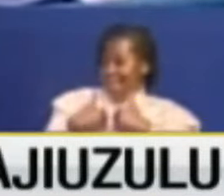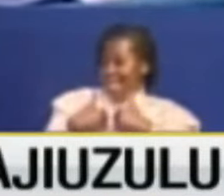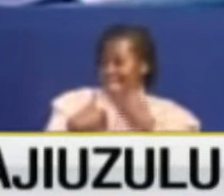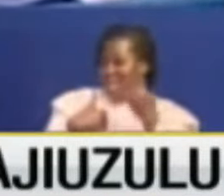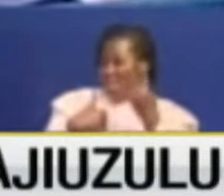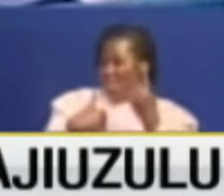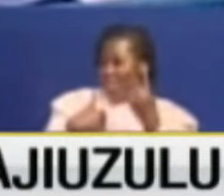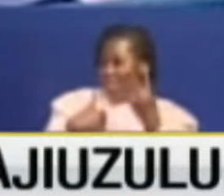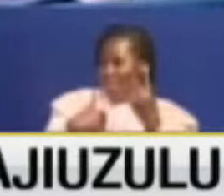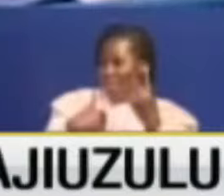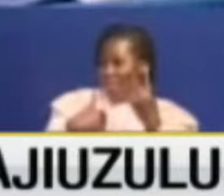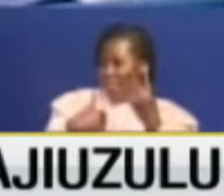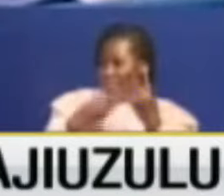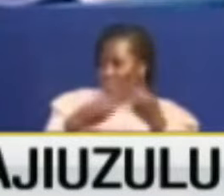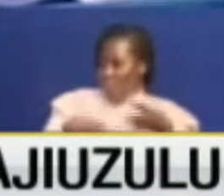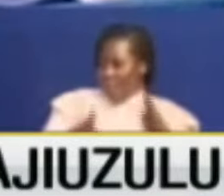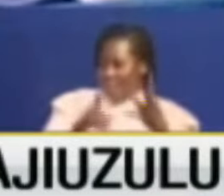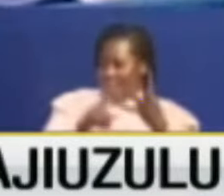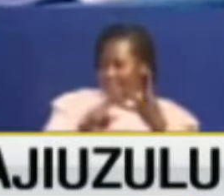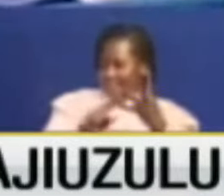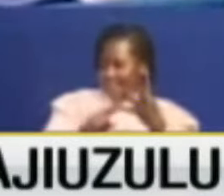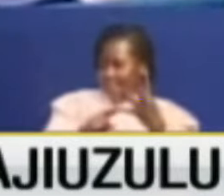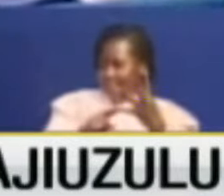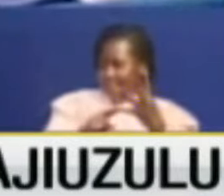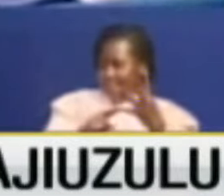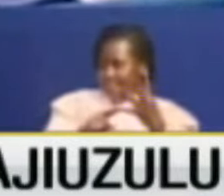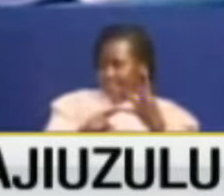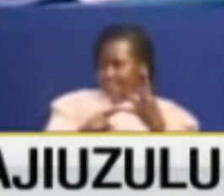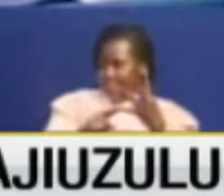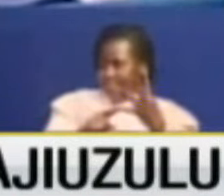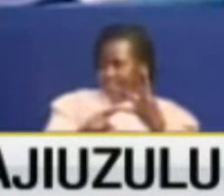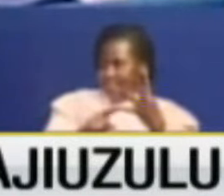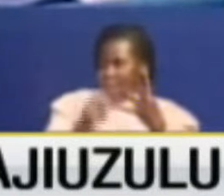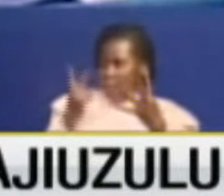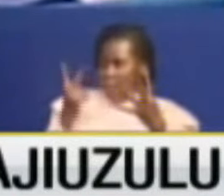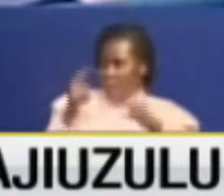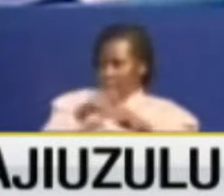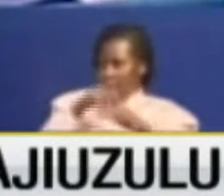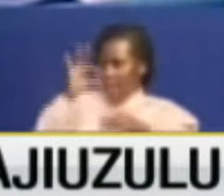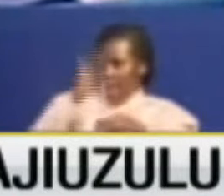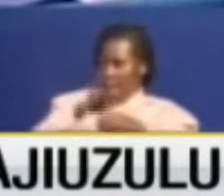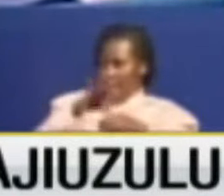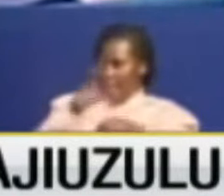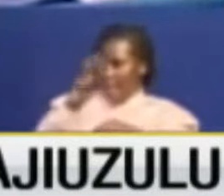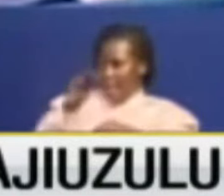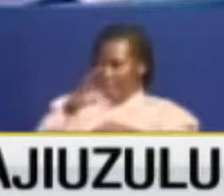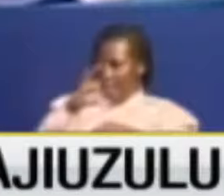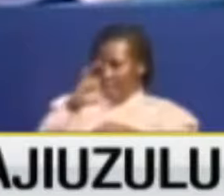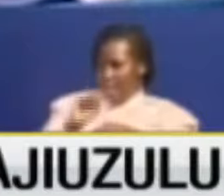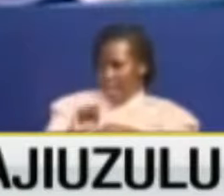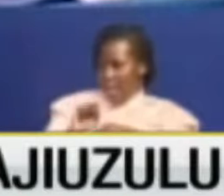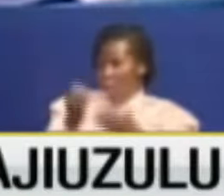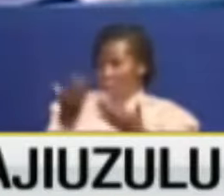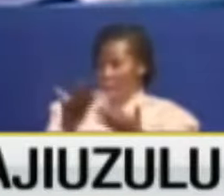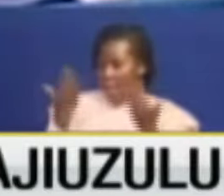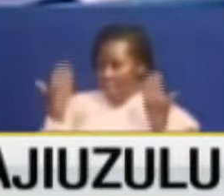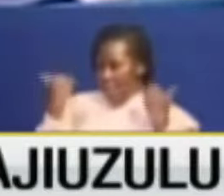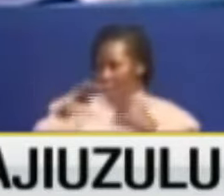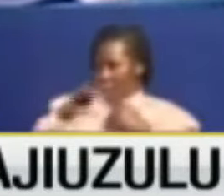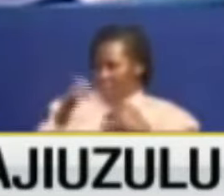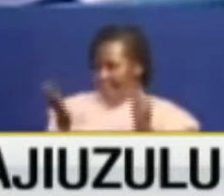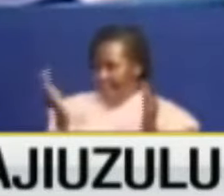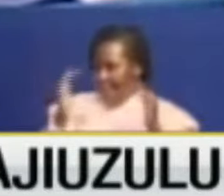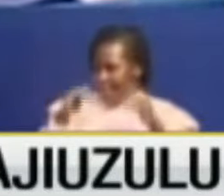four significant ways. Number one, he is a two-time elected MCA in Meru County